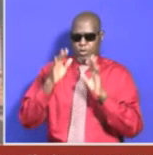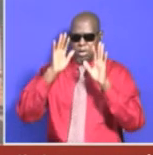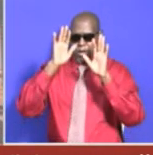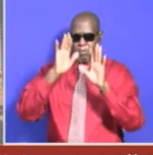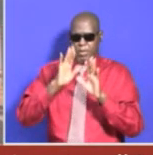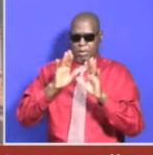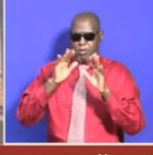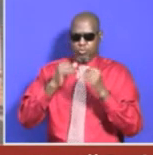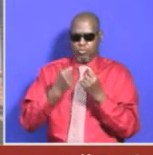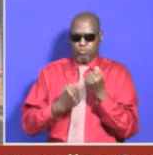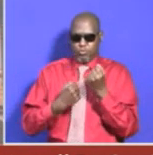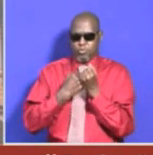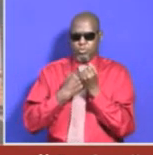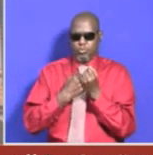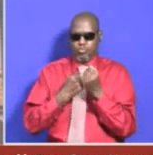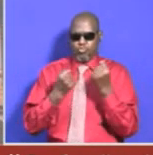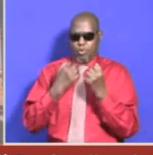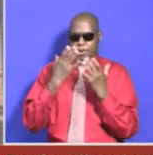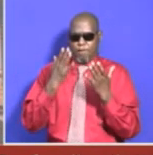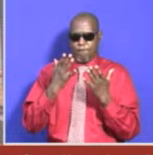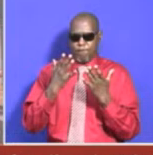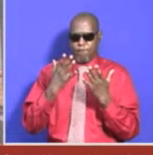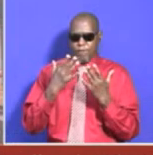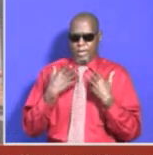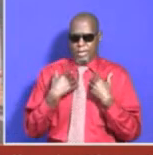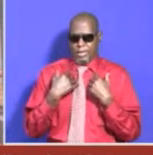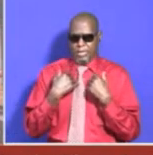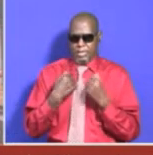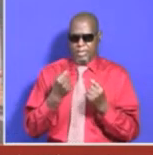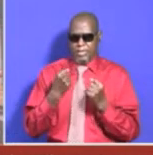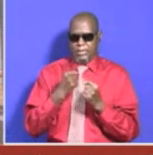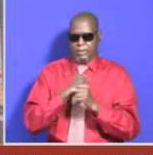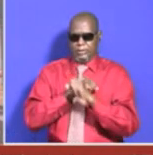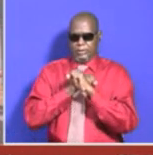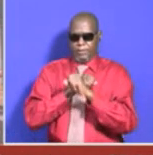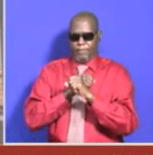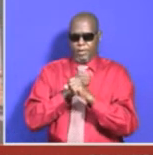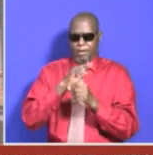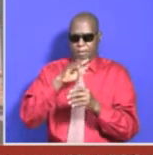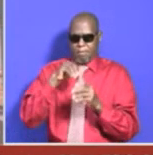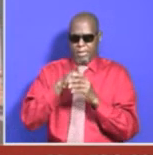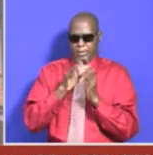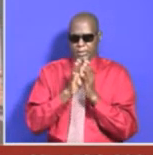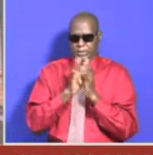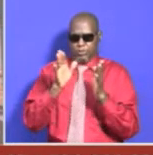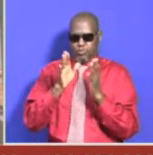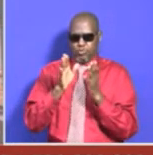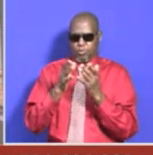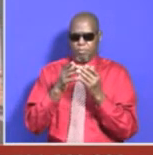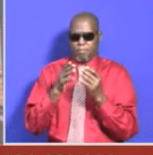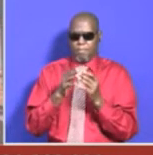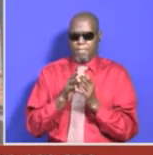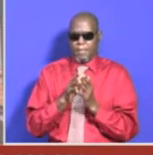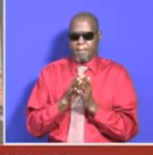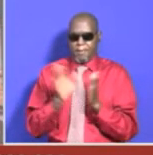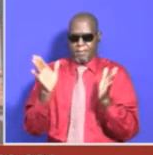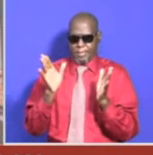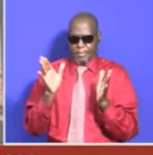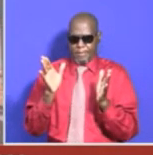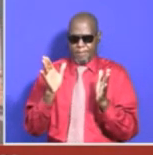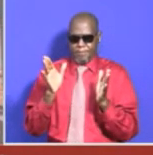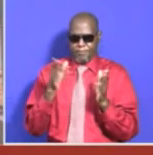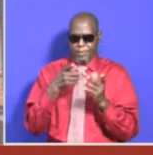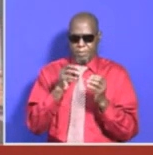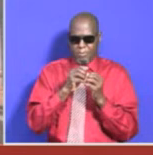driver wellness and vehicle safety, aimed at enhancing safety among the general public and customer across the country. The launch event was held